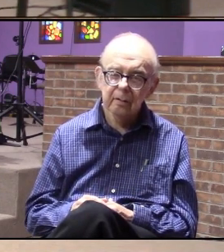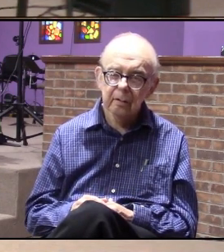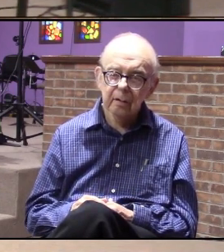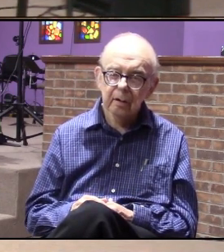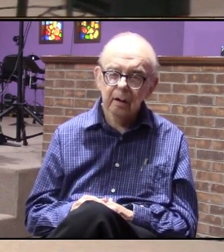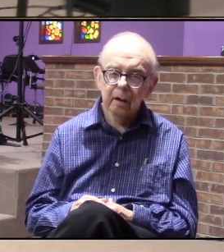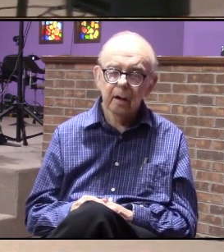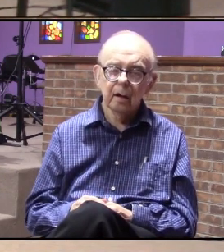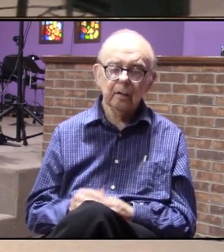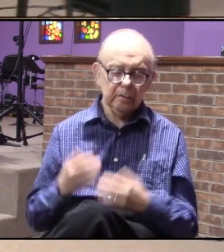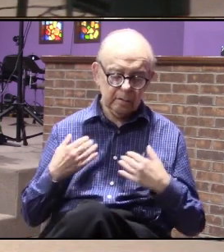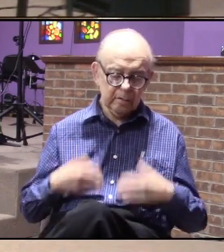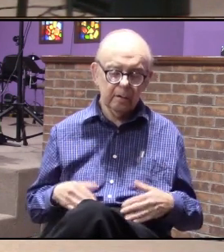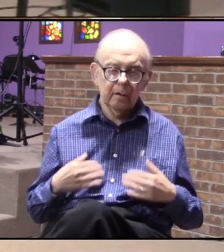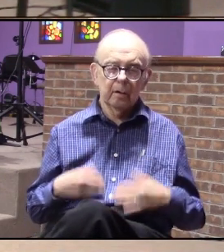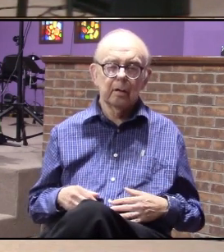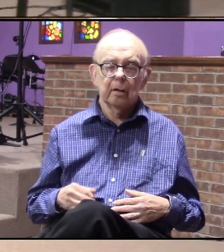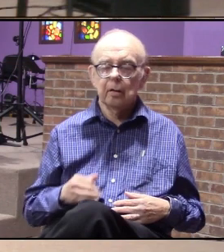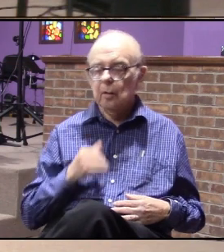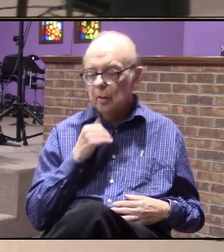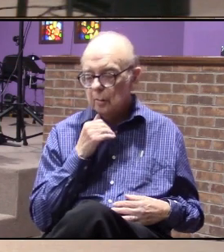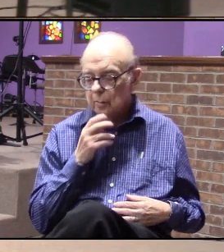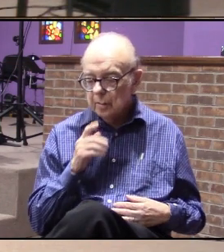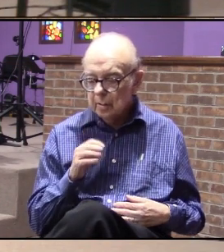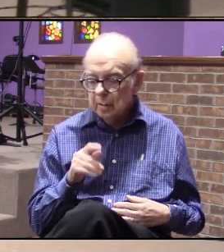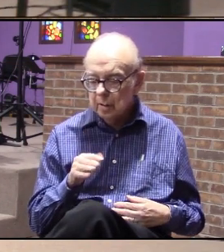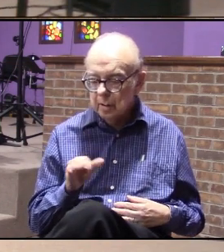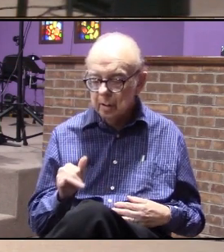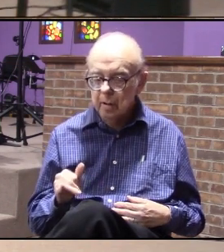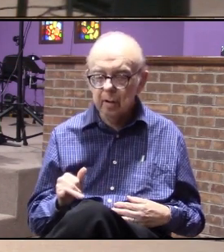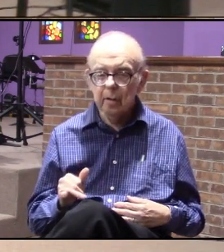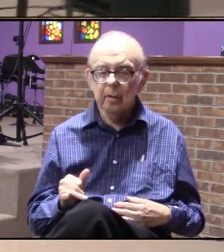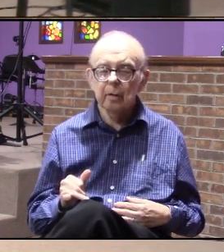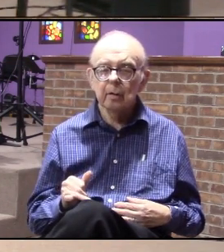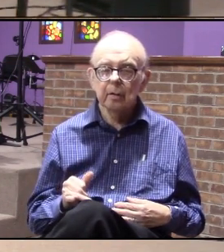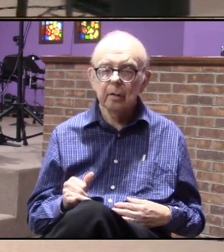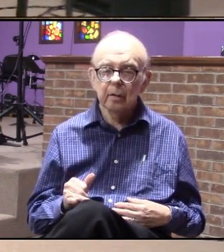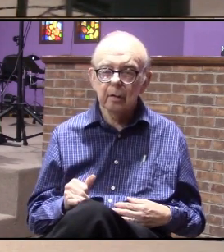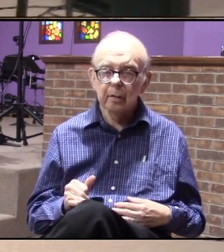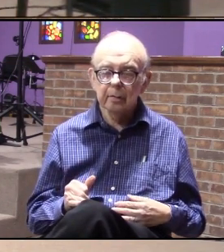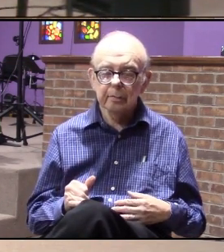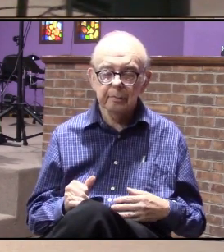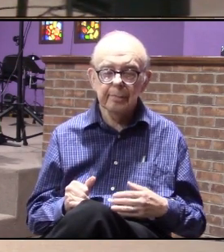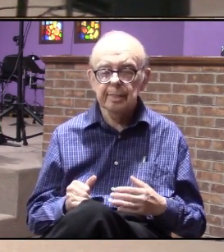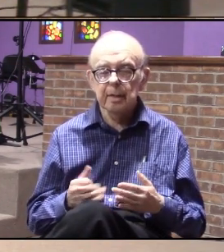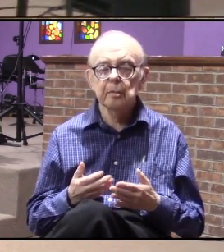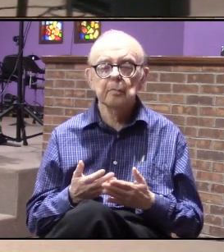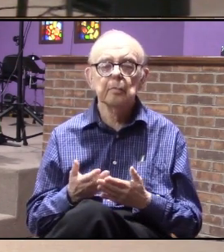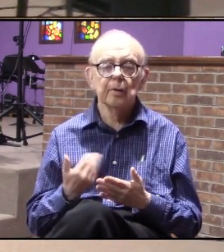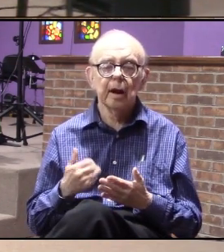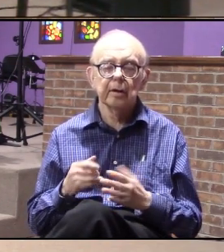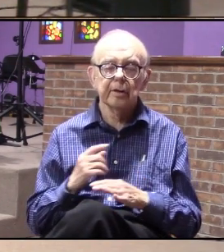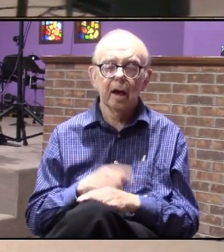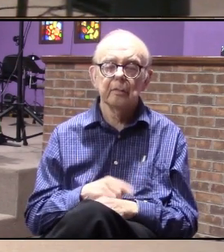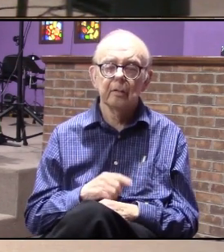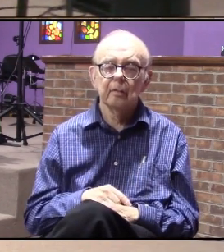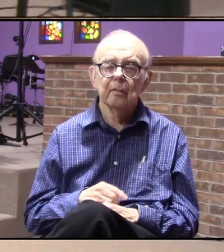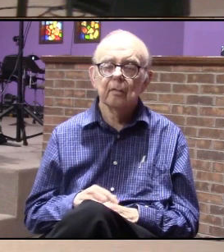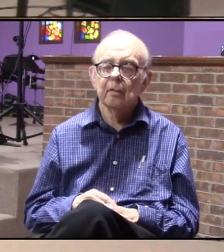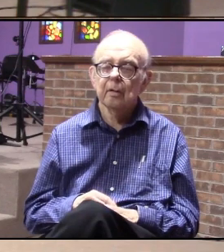clothes that I wore were in style. They were just in style before the time. I